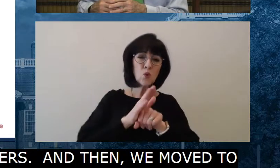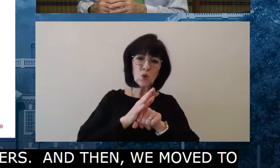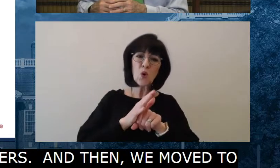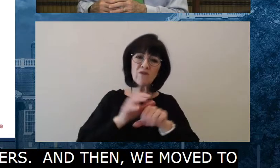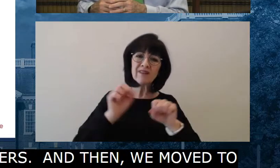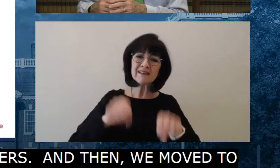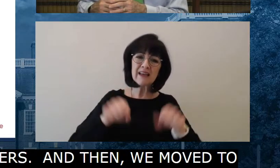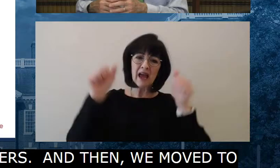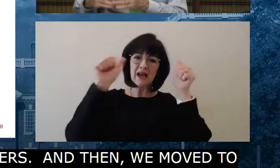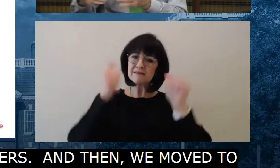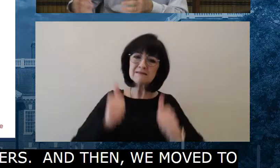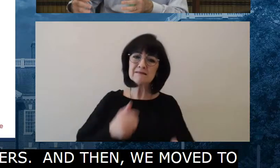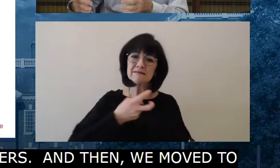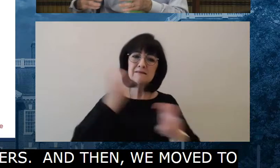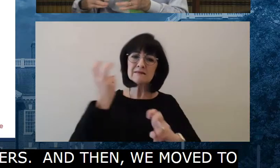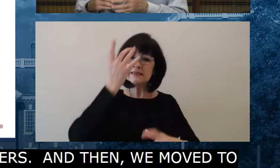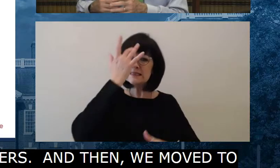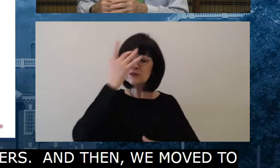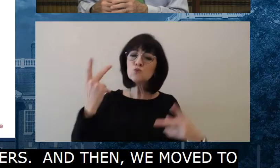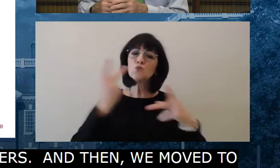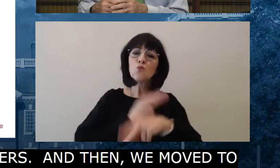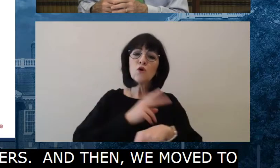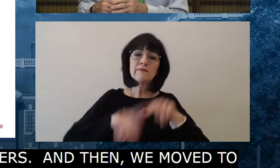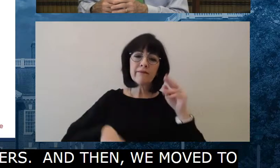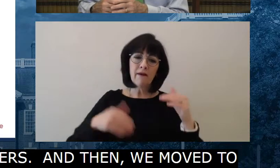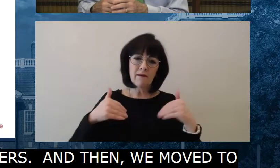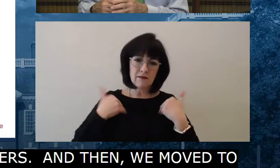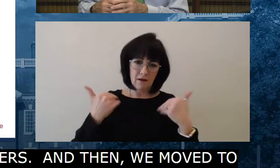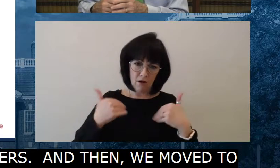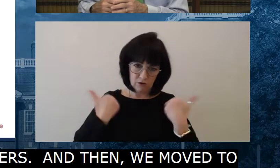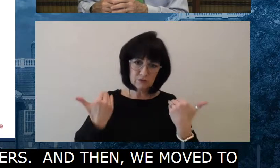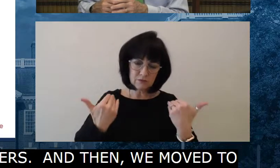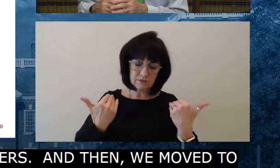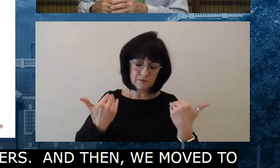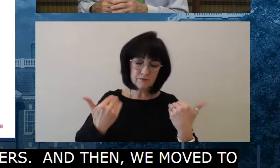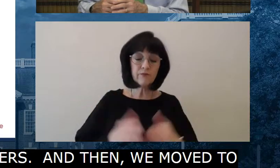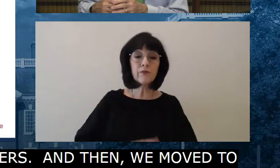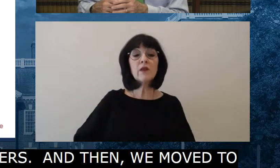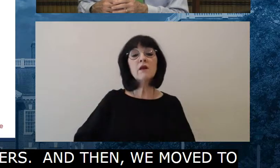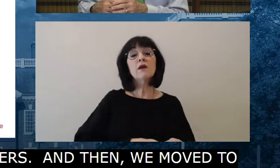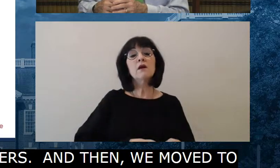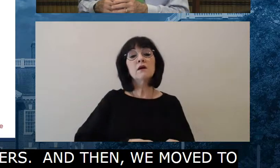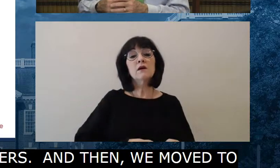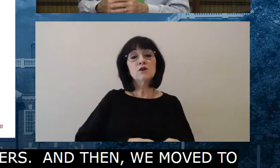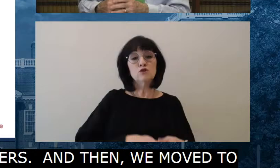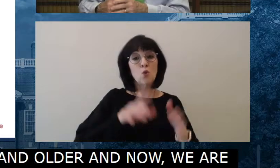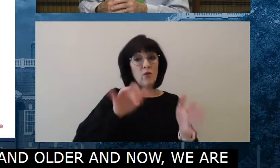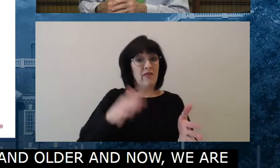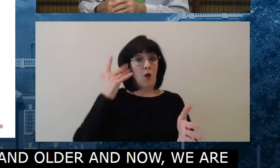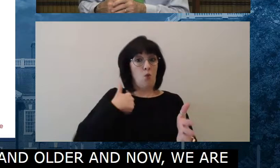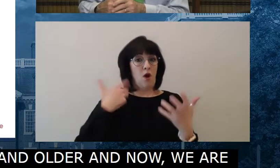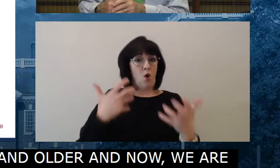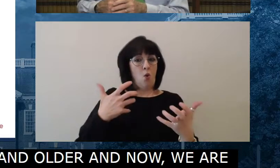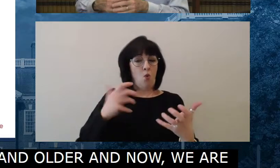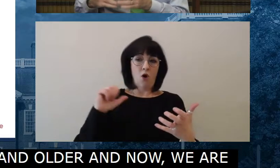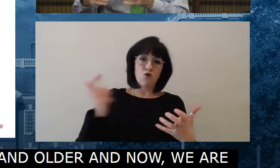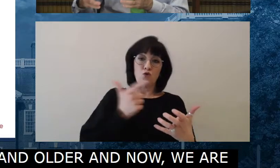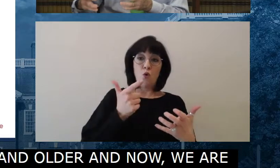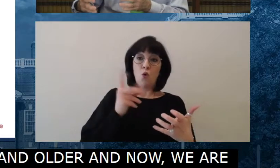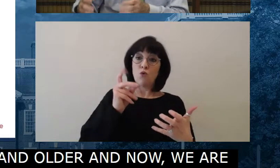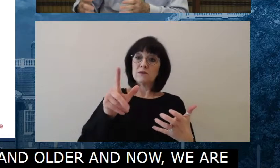that eligible population. And every Delawarean 65 and older